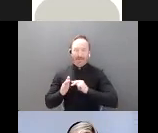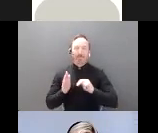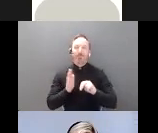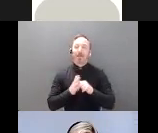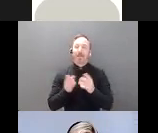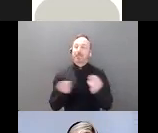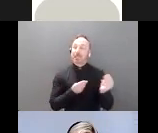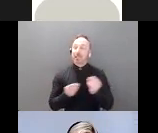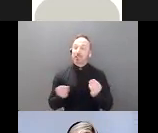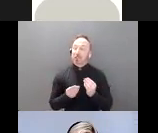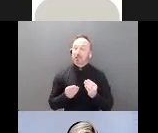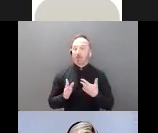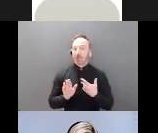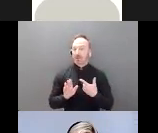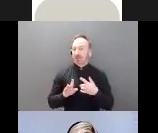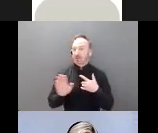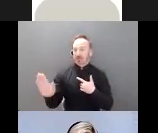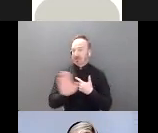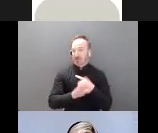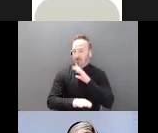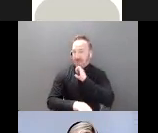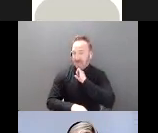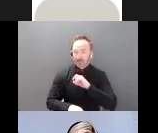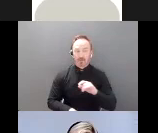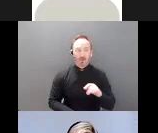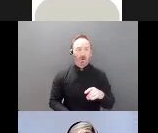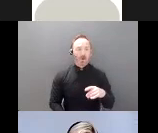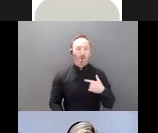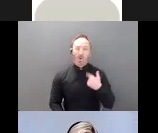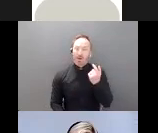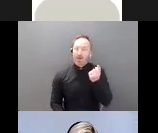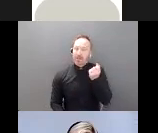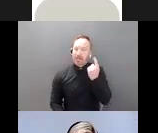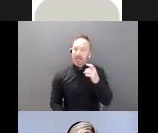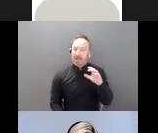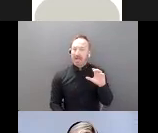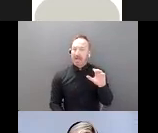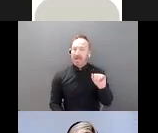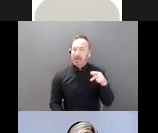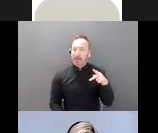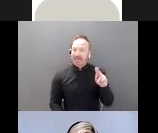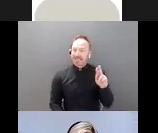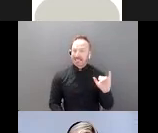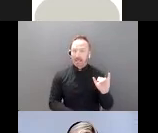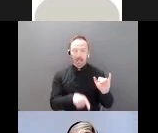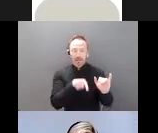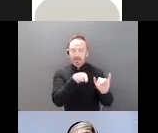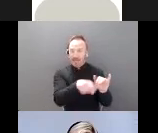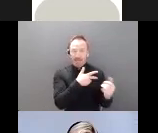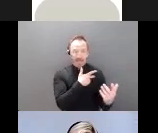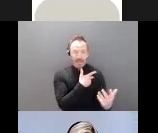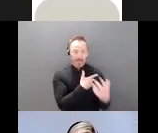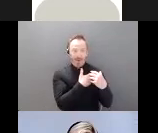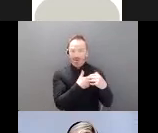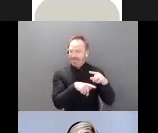or capacity. And if there's no capacity for the person to participate, we still want to